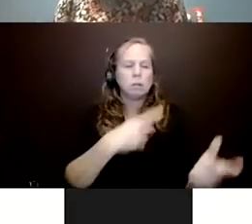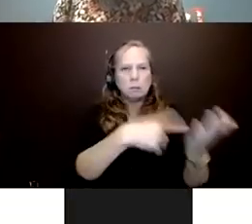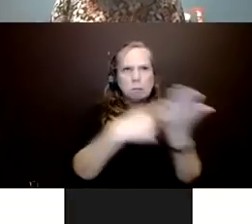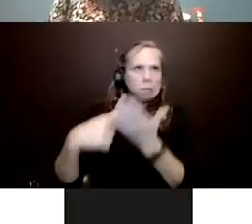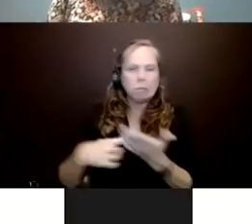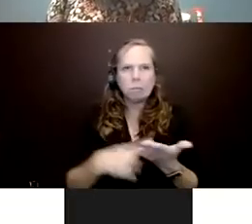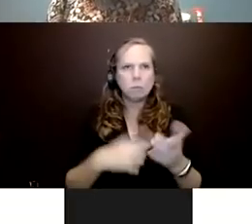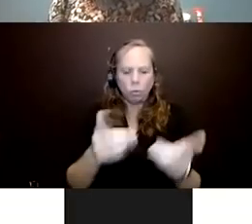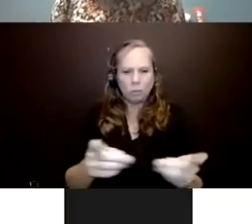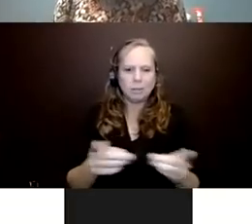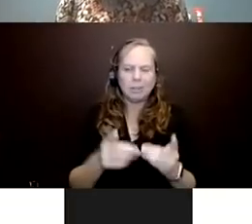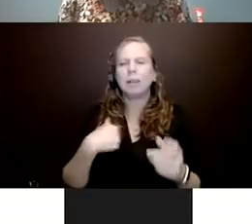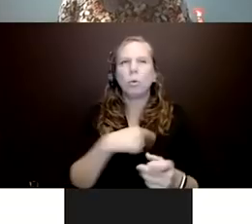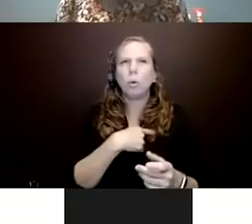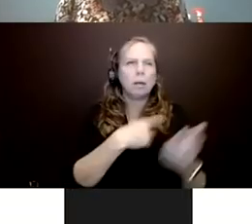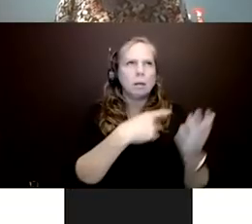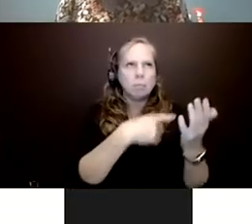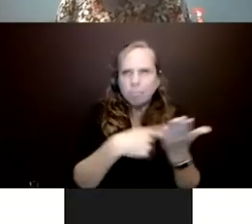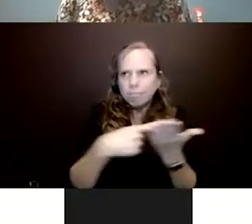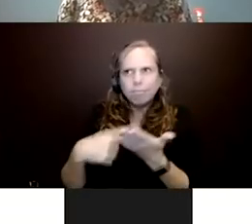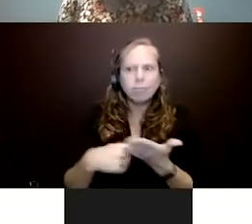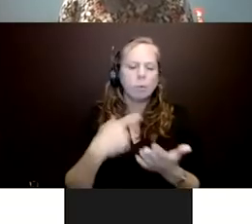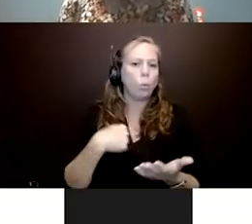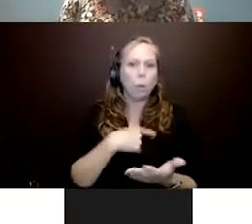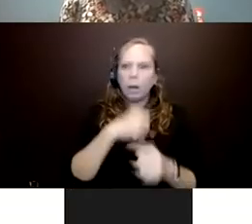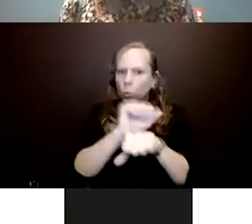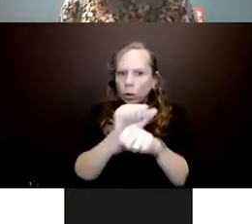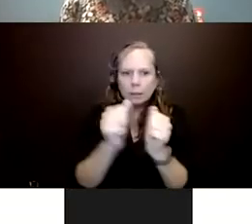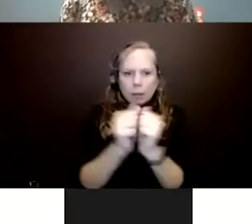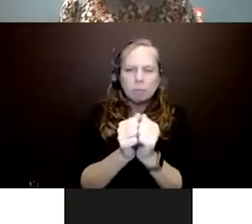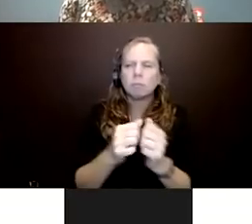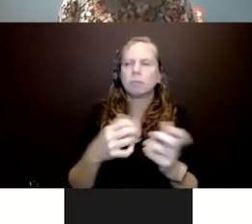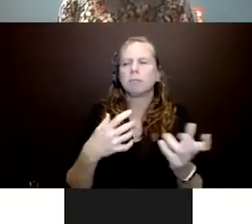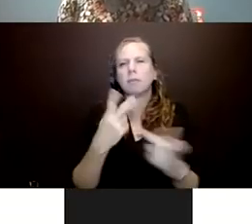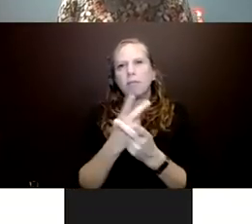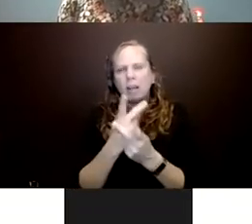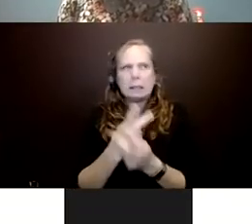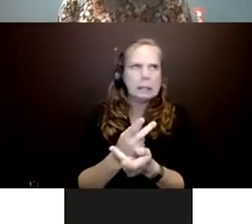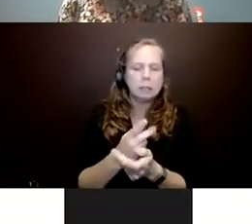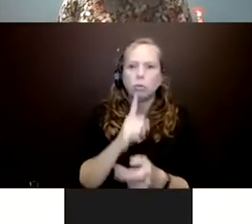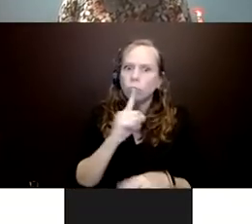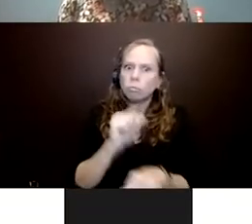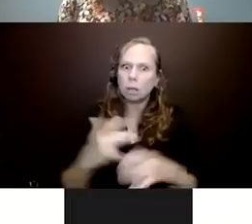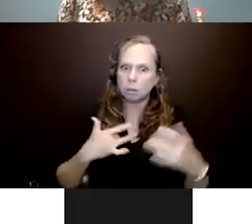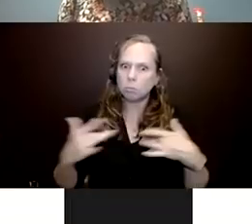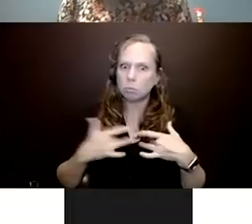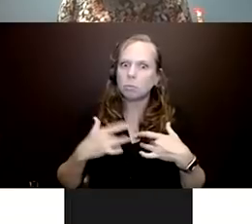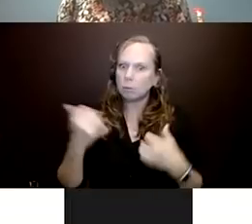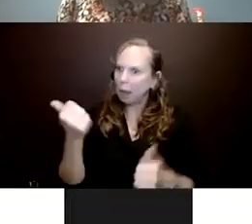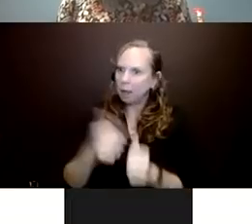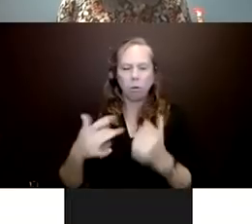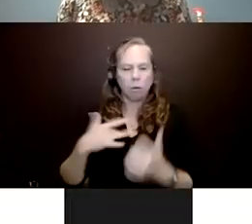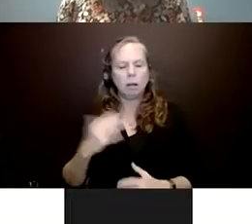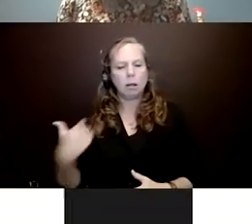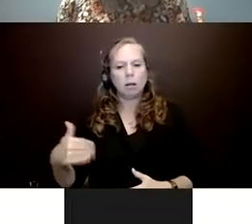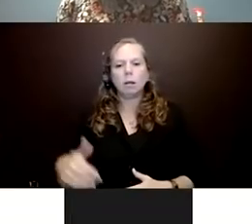assessment departments, their teaching learning departments. So we're working together to figure out that very real concern that we all have. So I think we'll have more to